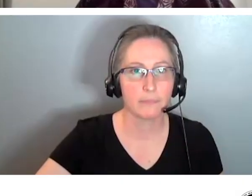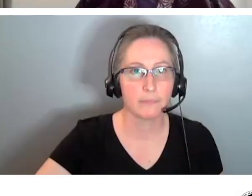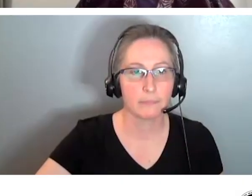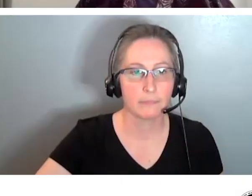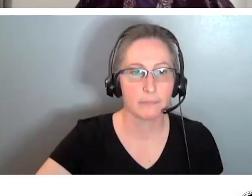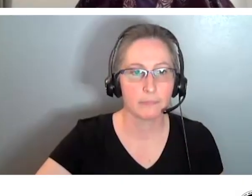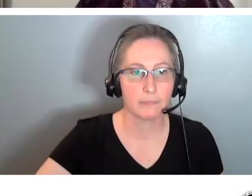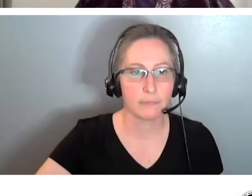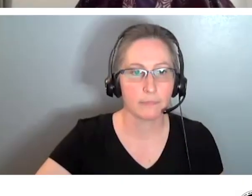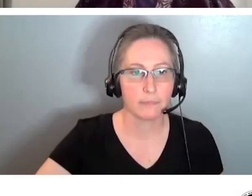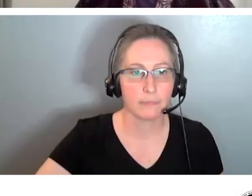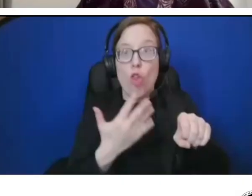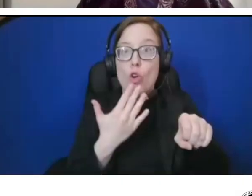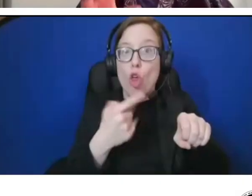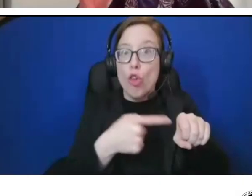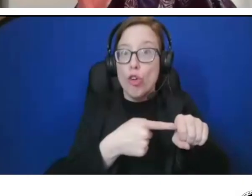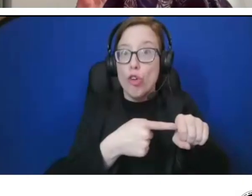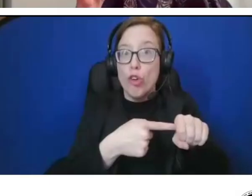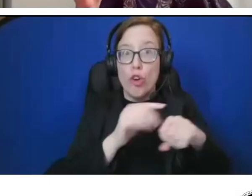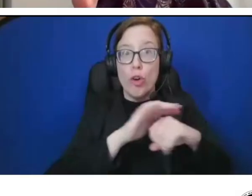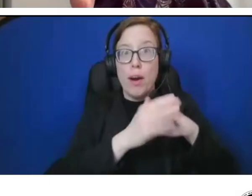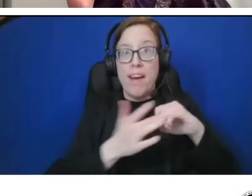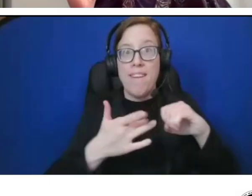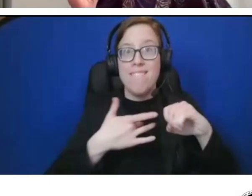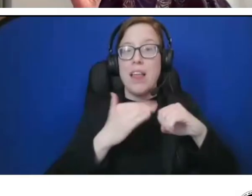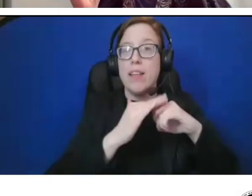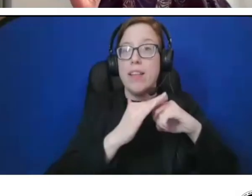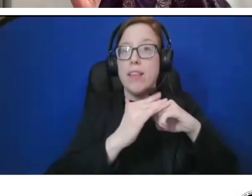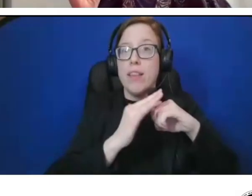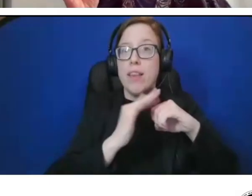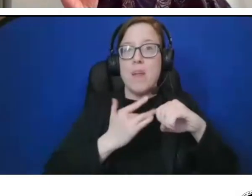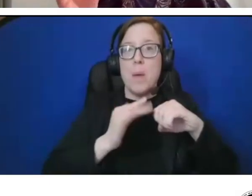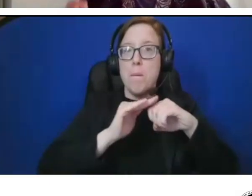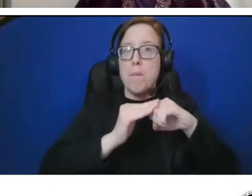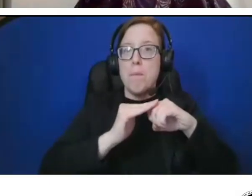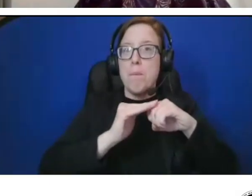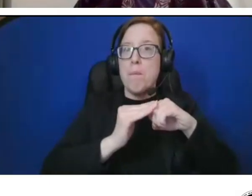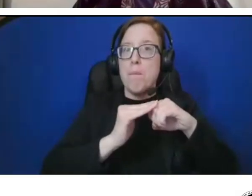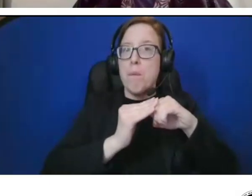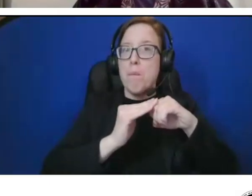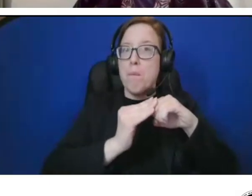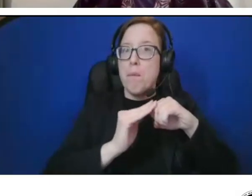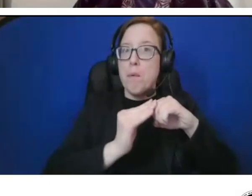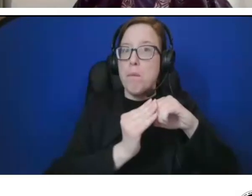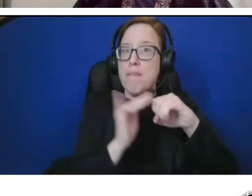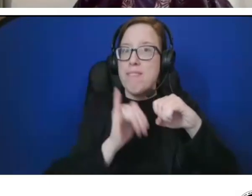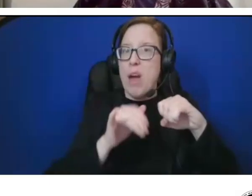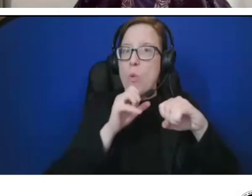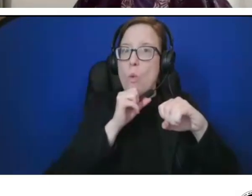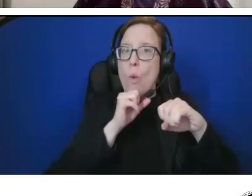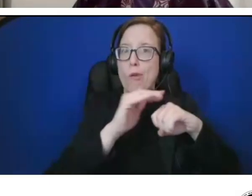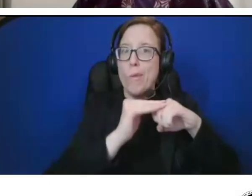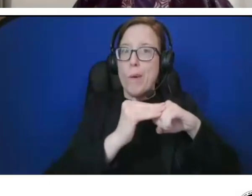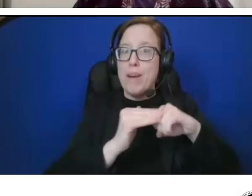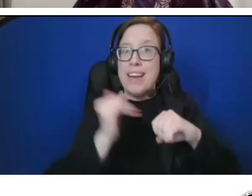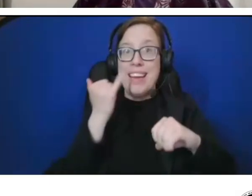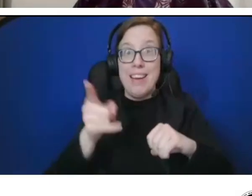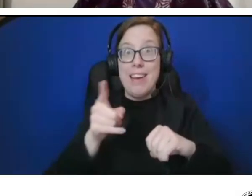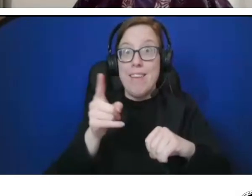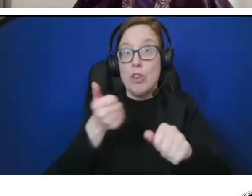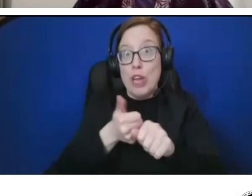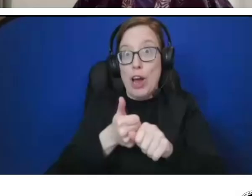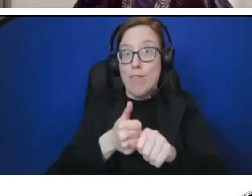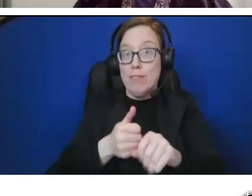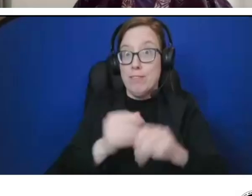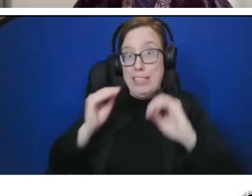they can see the color. Maybe they can feel the texture and the little bit of bumpiness of the orange. And if you've